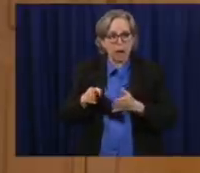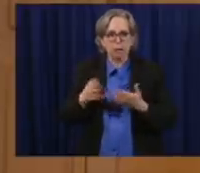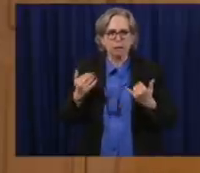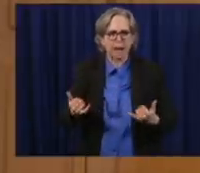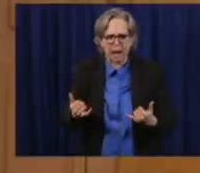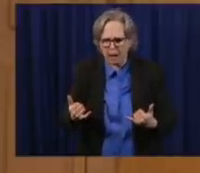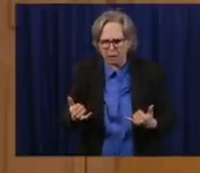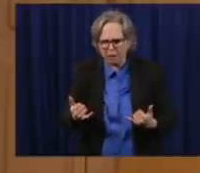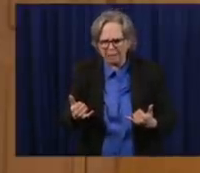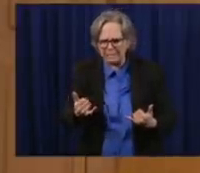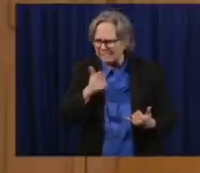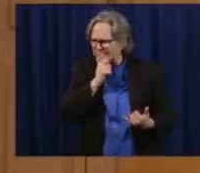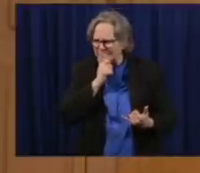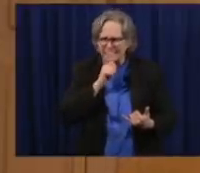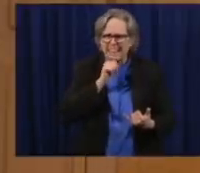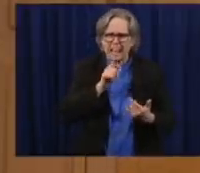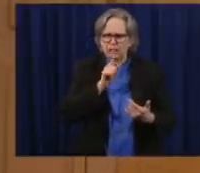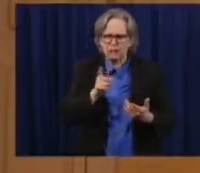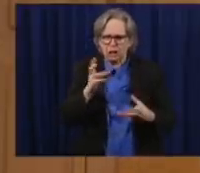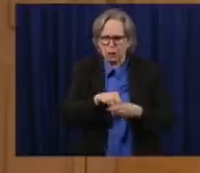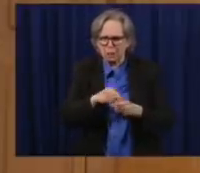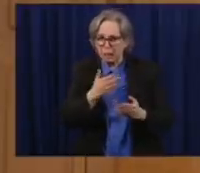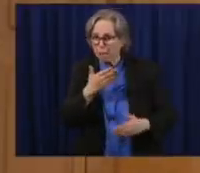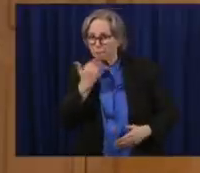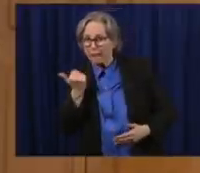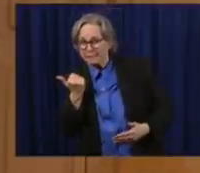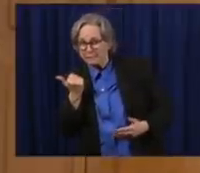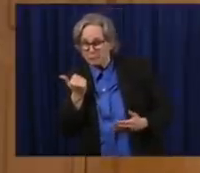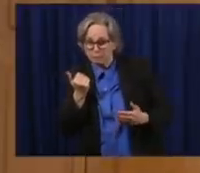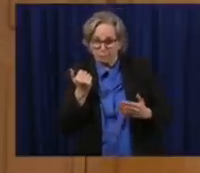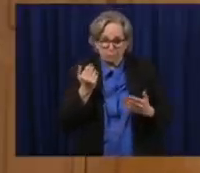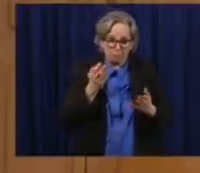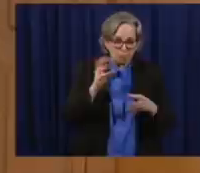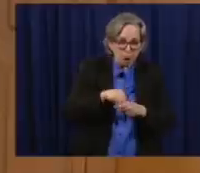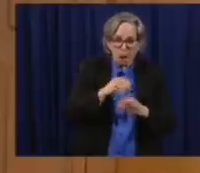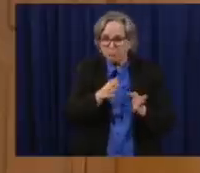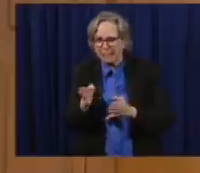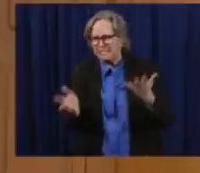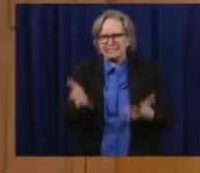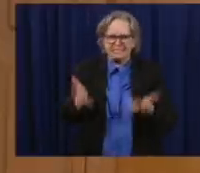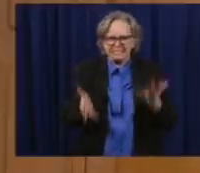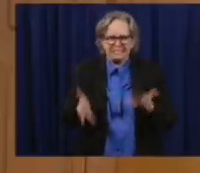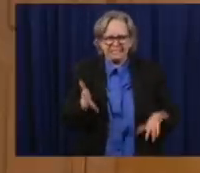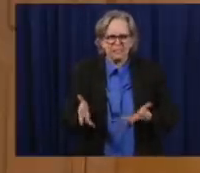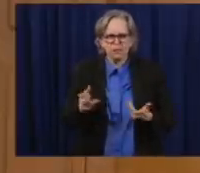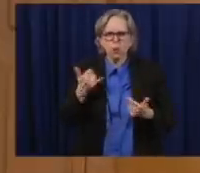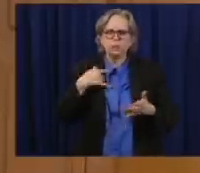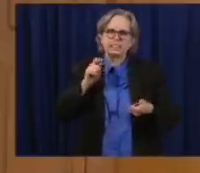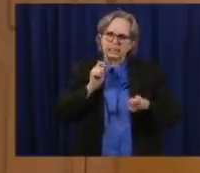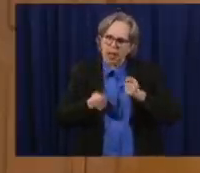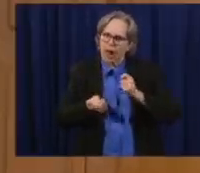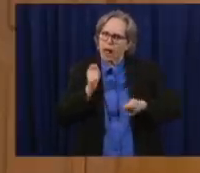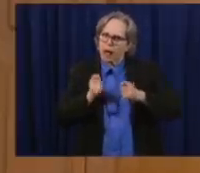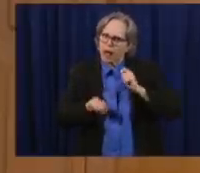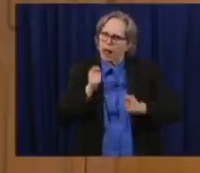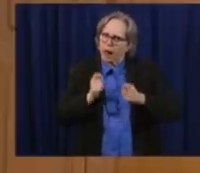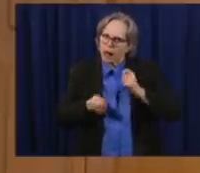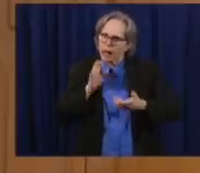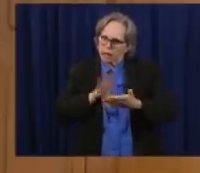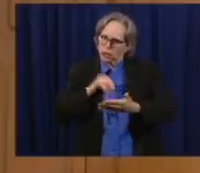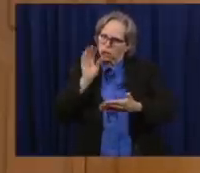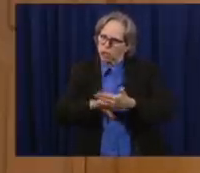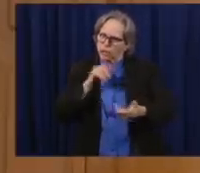science comes out, if that's the best thing to use. And so we're going to continue to evolve as the situation